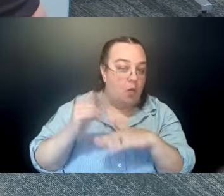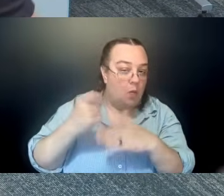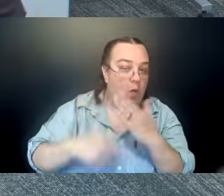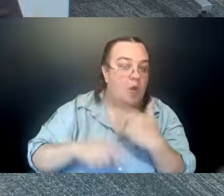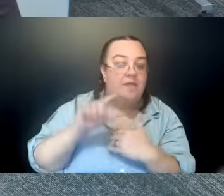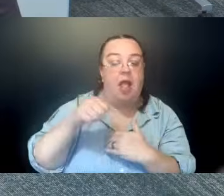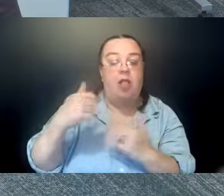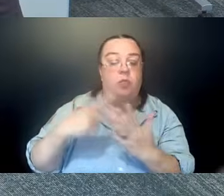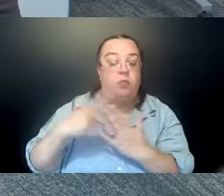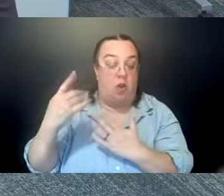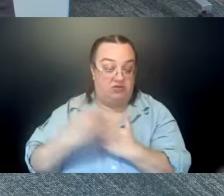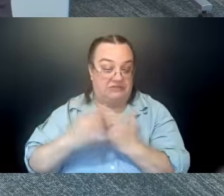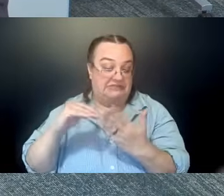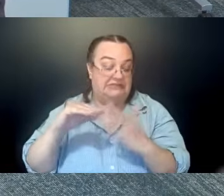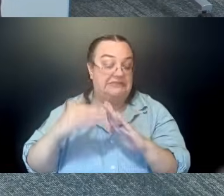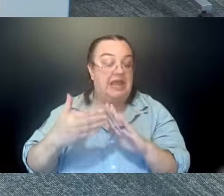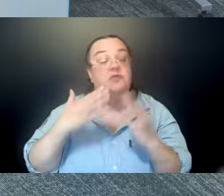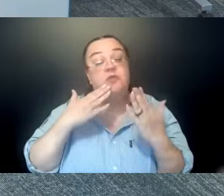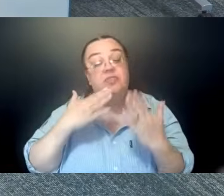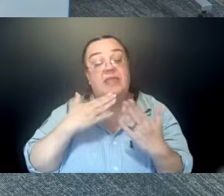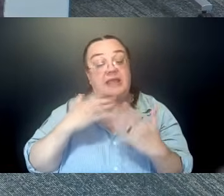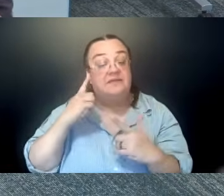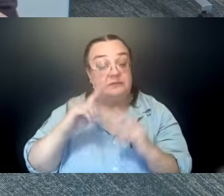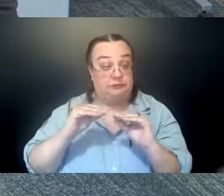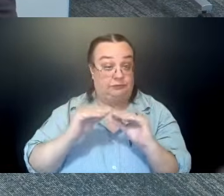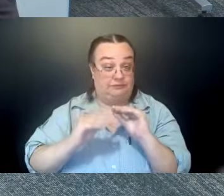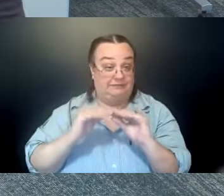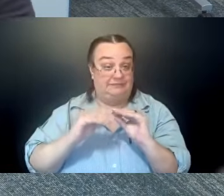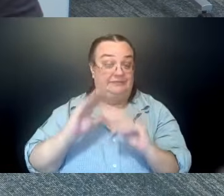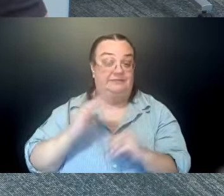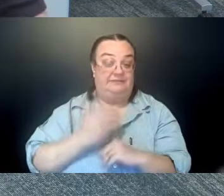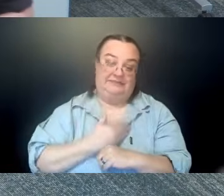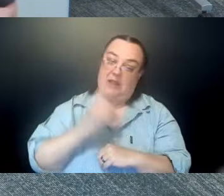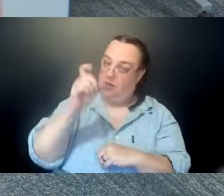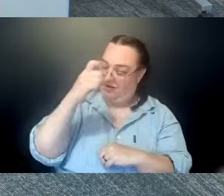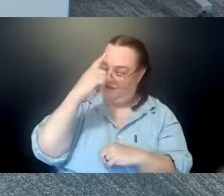in town. So thank you for the corrections, our government at work.